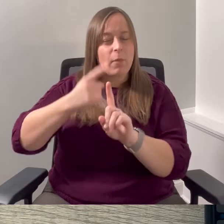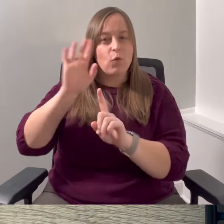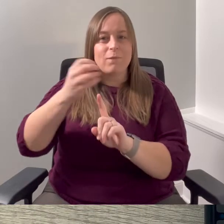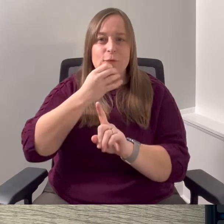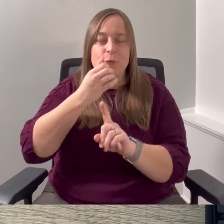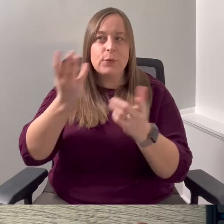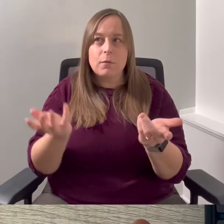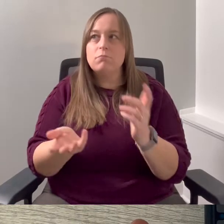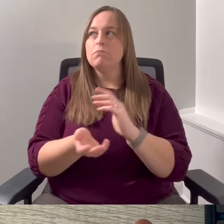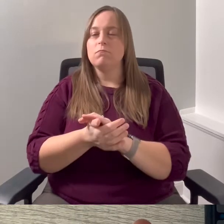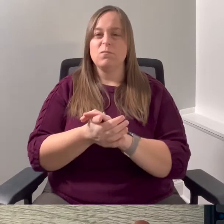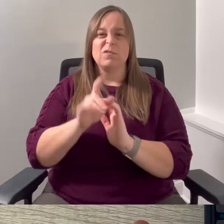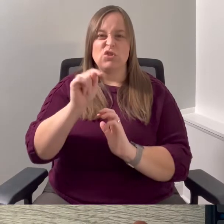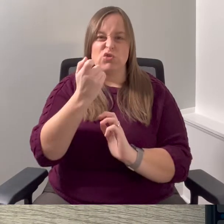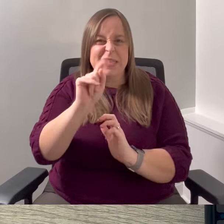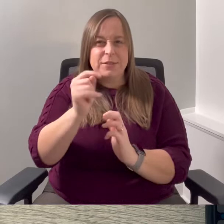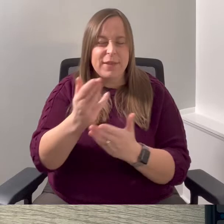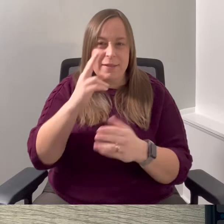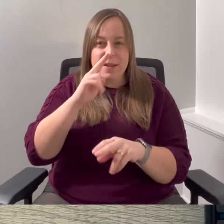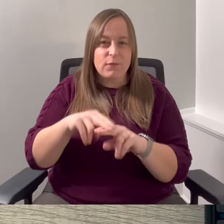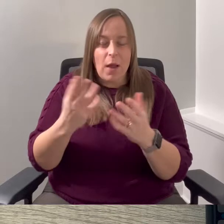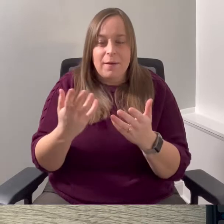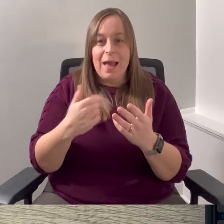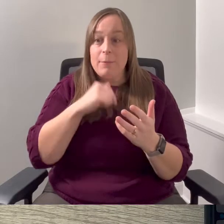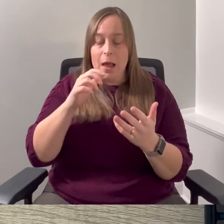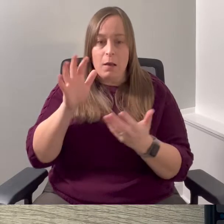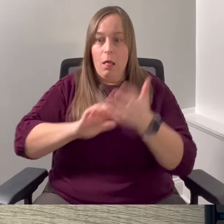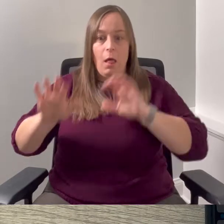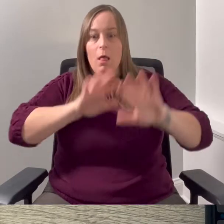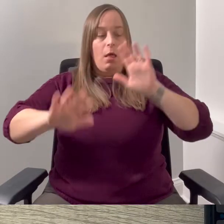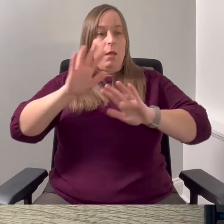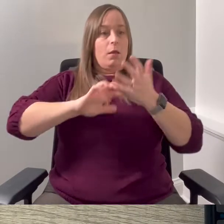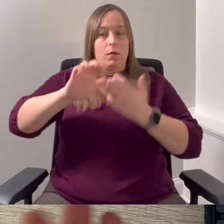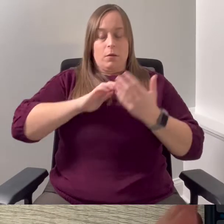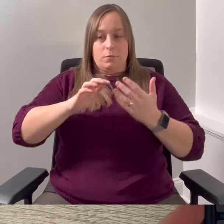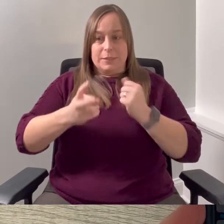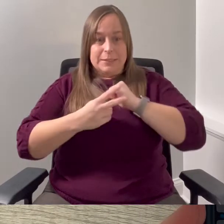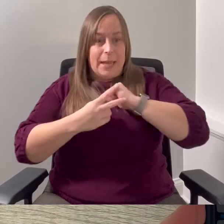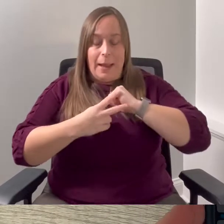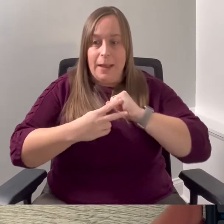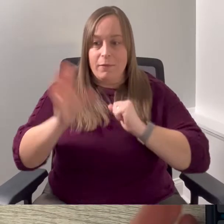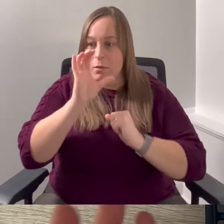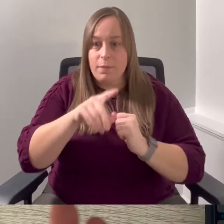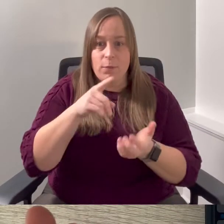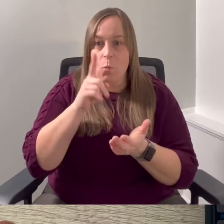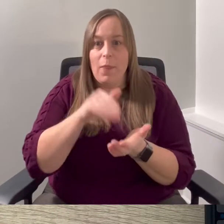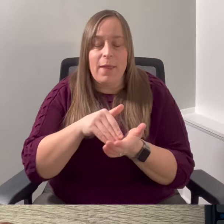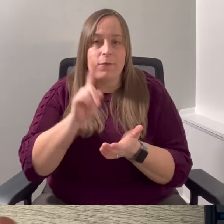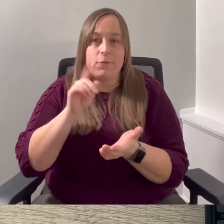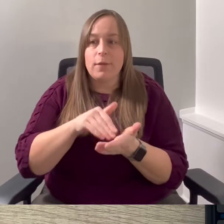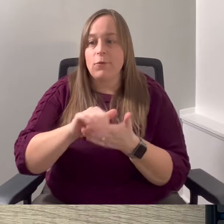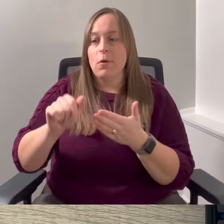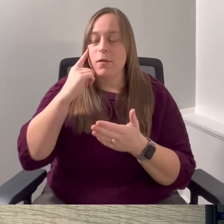treats and things like that. And I'm not scrambling trying to spend or trying to find $1,000, $2,000 because something went wrong at the